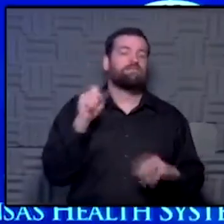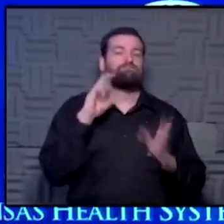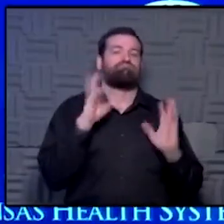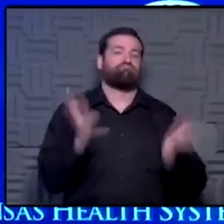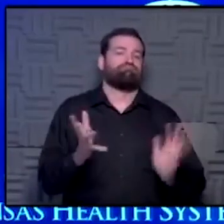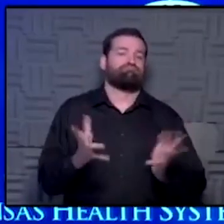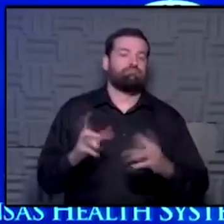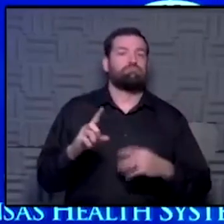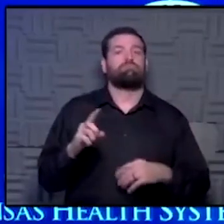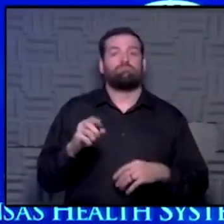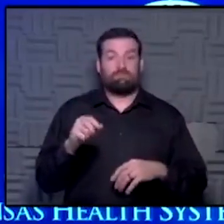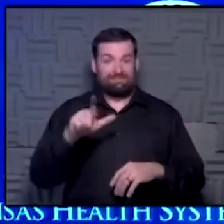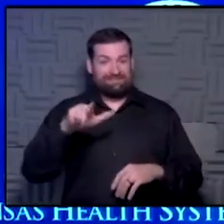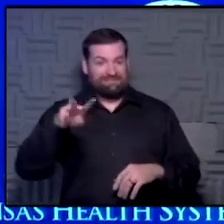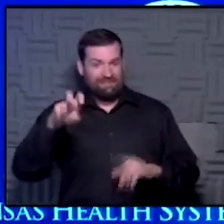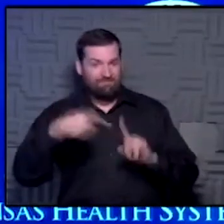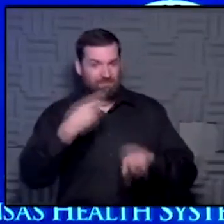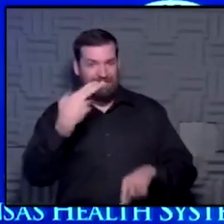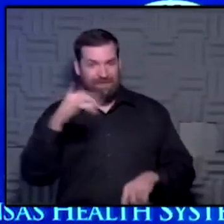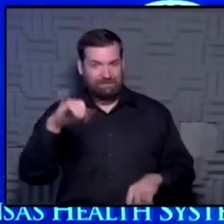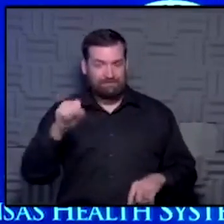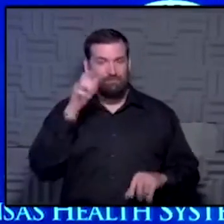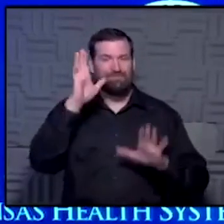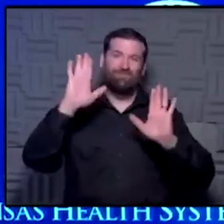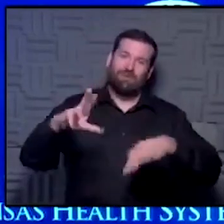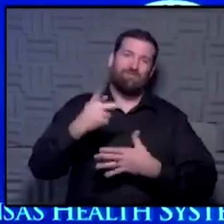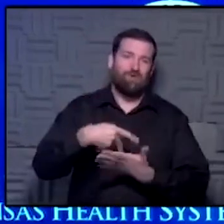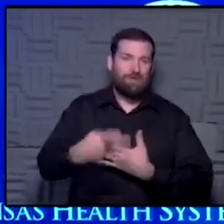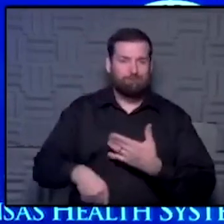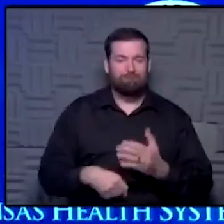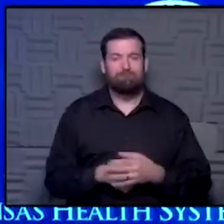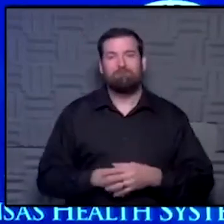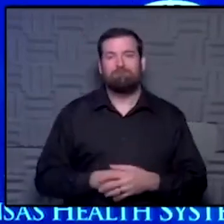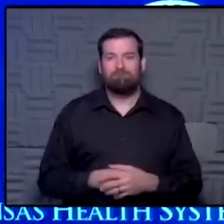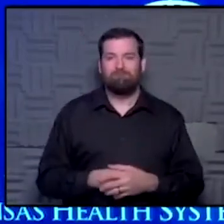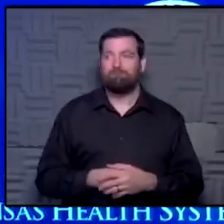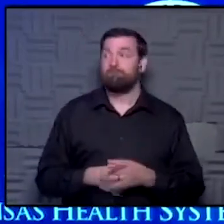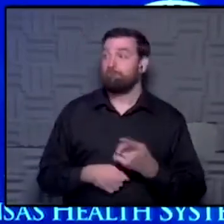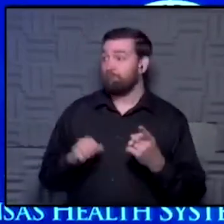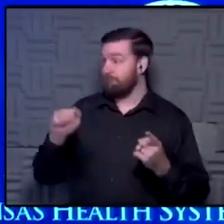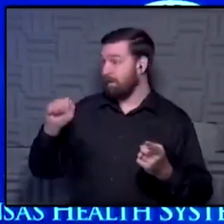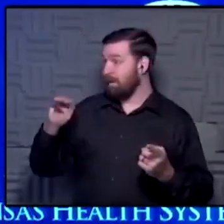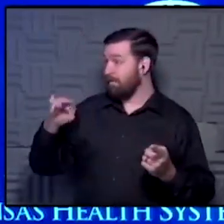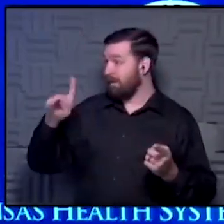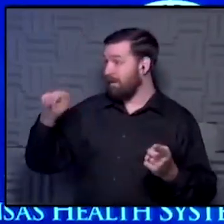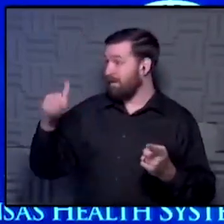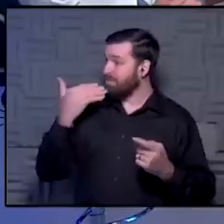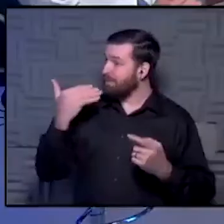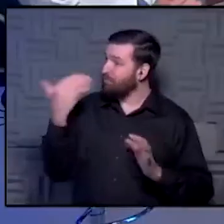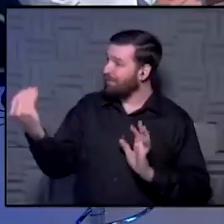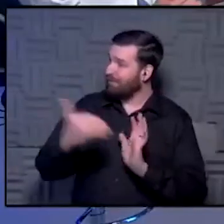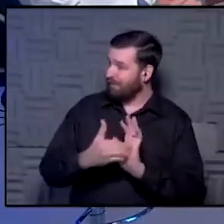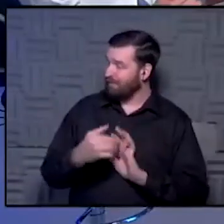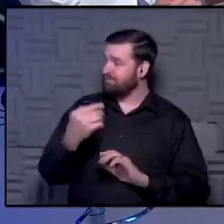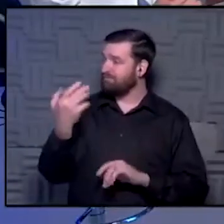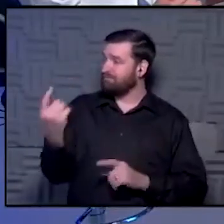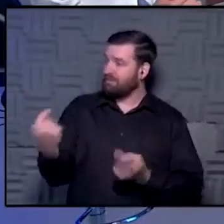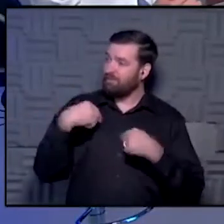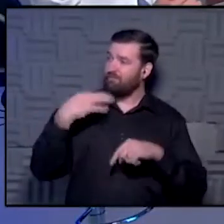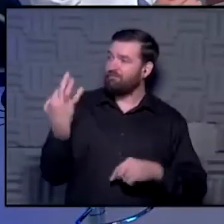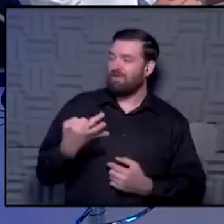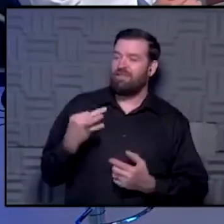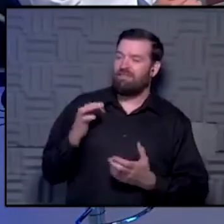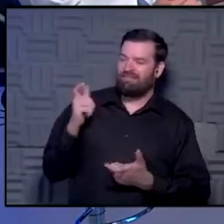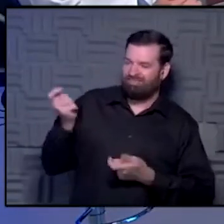be broadcasting live from Hays, and I think that'll be a great program. Amanda, thank you for coming back on Friday, letting us mess with